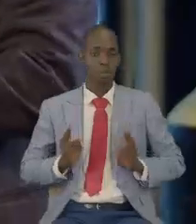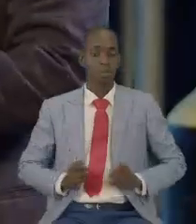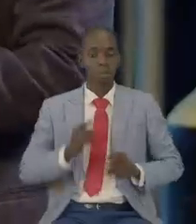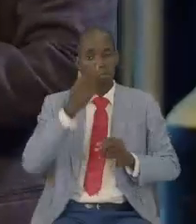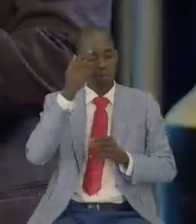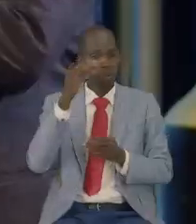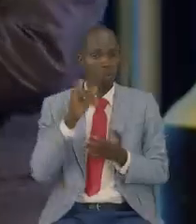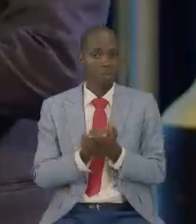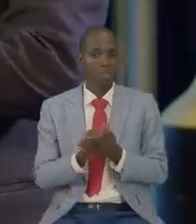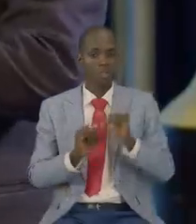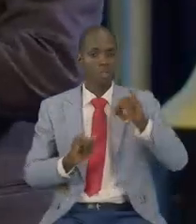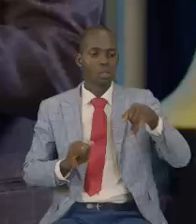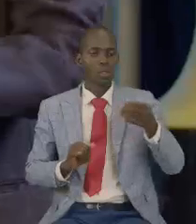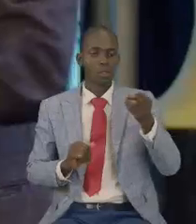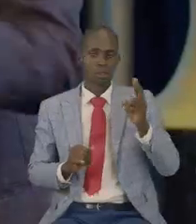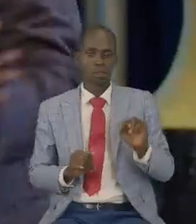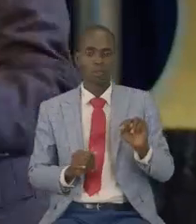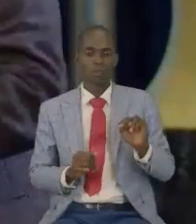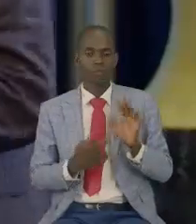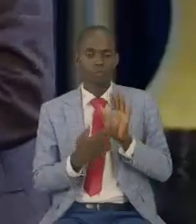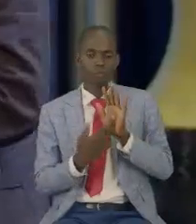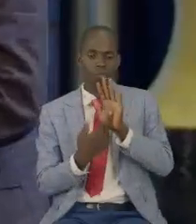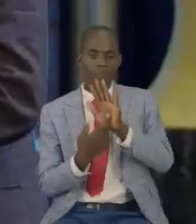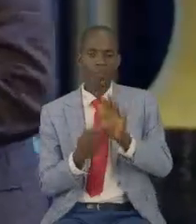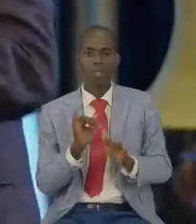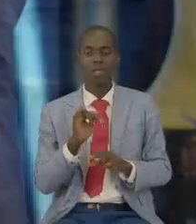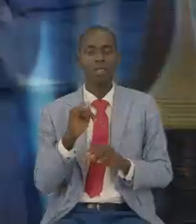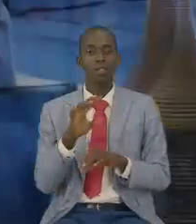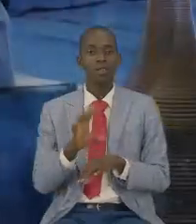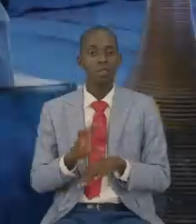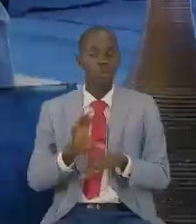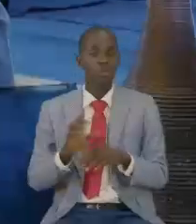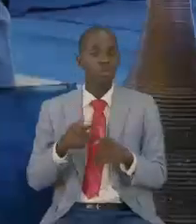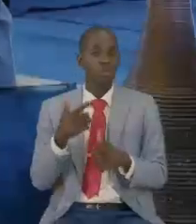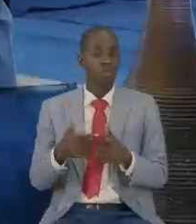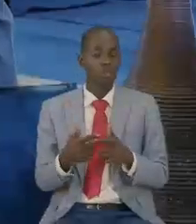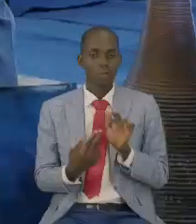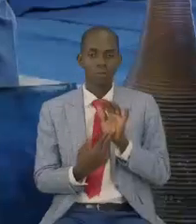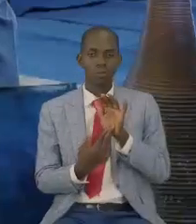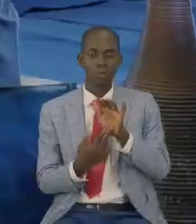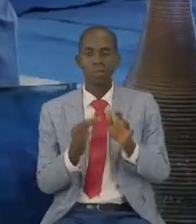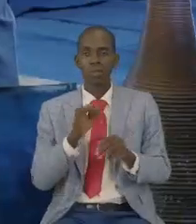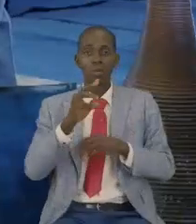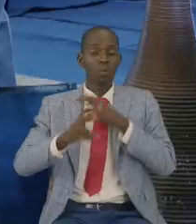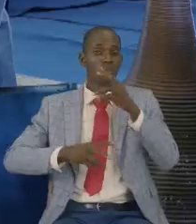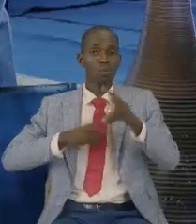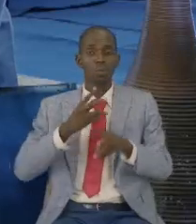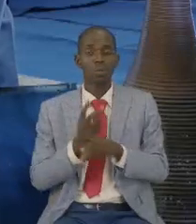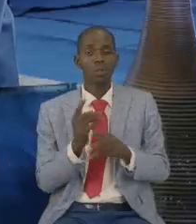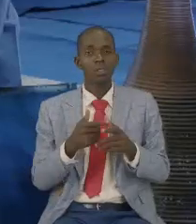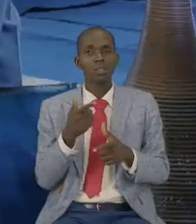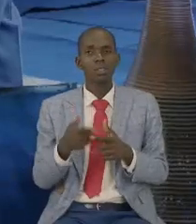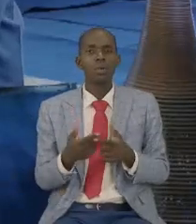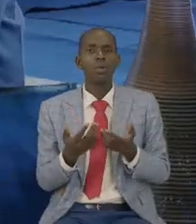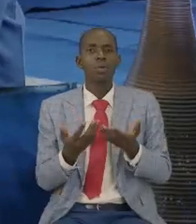representing the church there, representing the old world there, watching the revelation, because